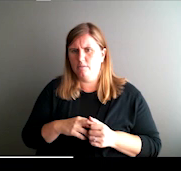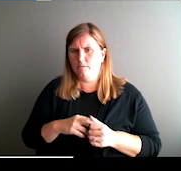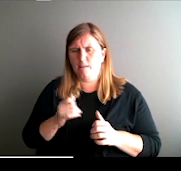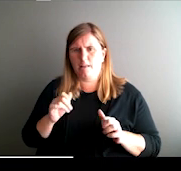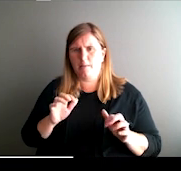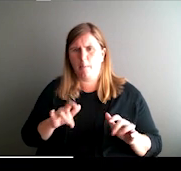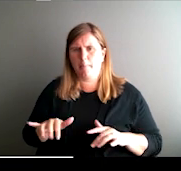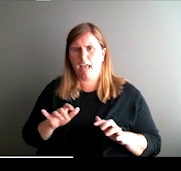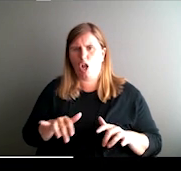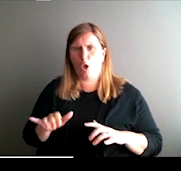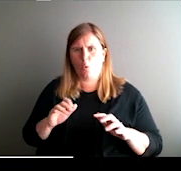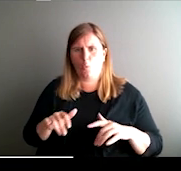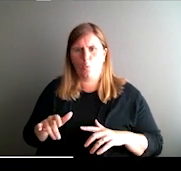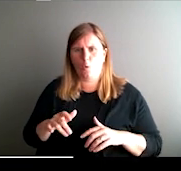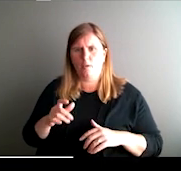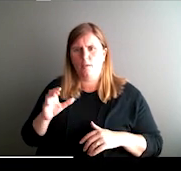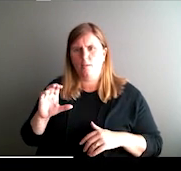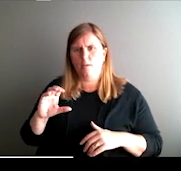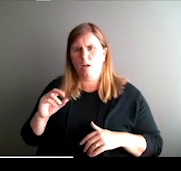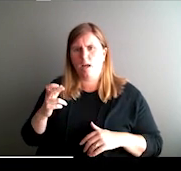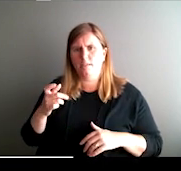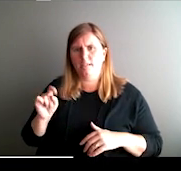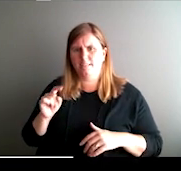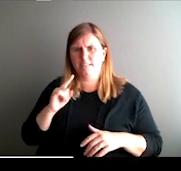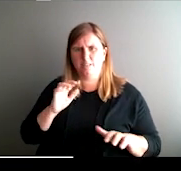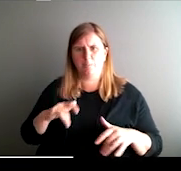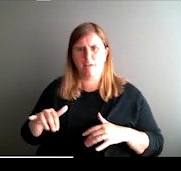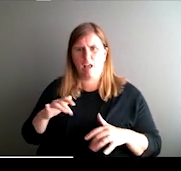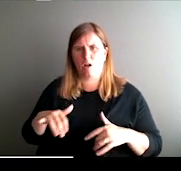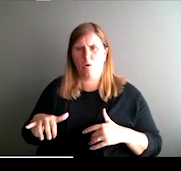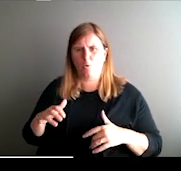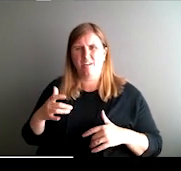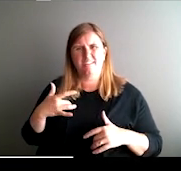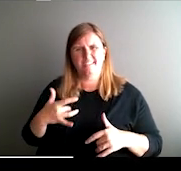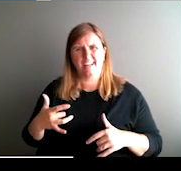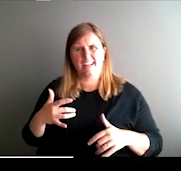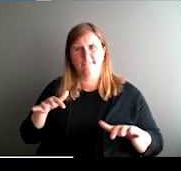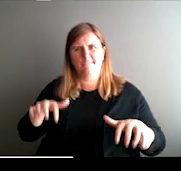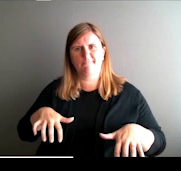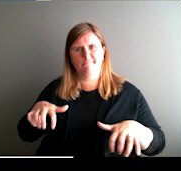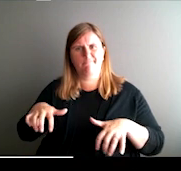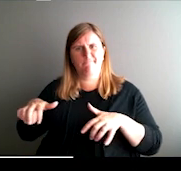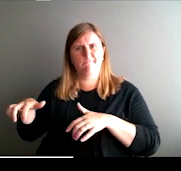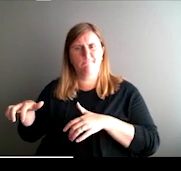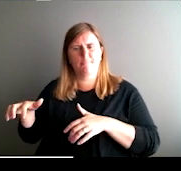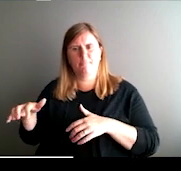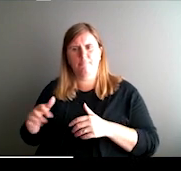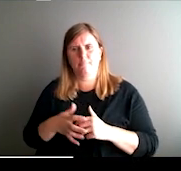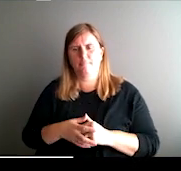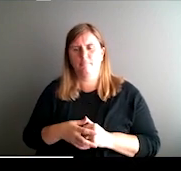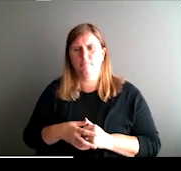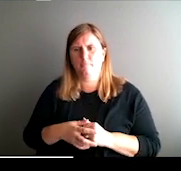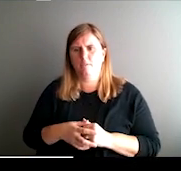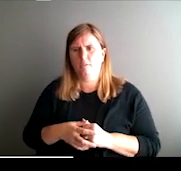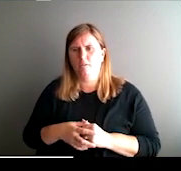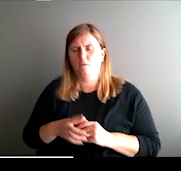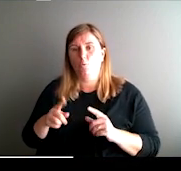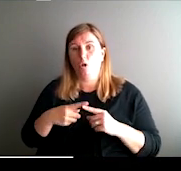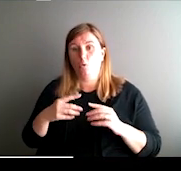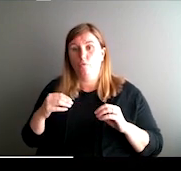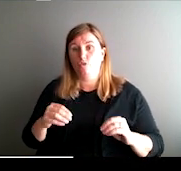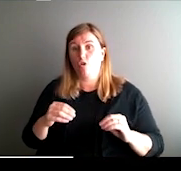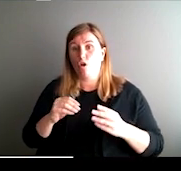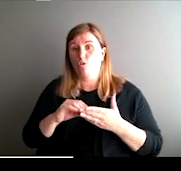piano, the toy piano. The context is that it's a piano and it sort of lends itself to banging on the keys. Once you've taught